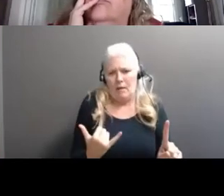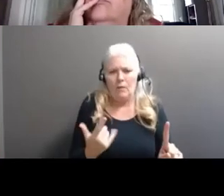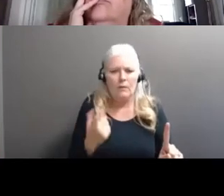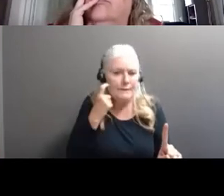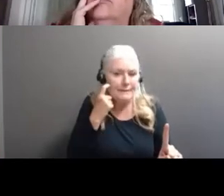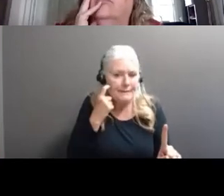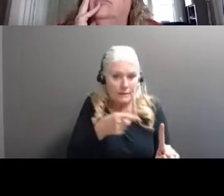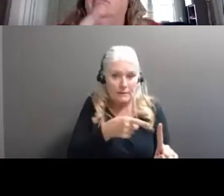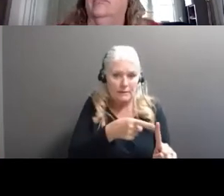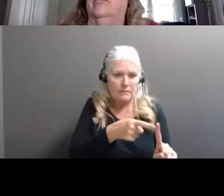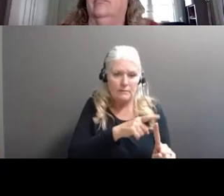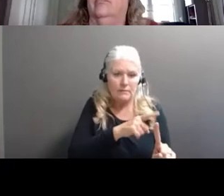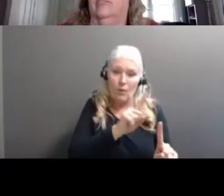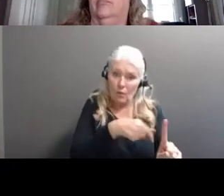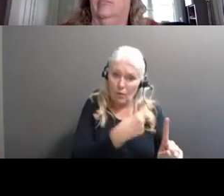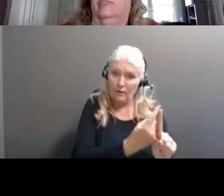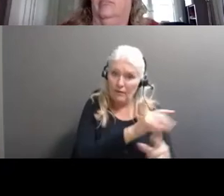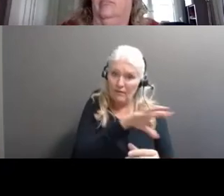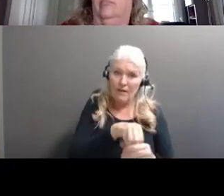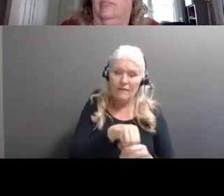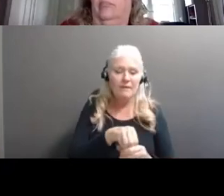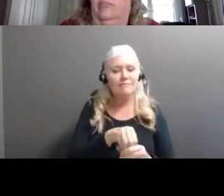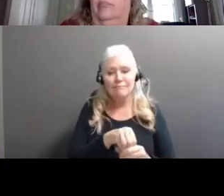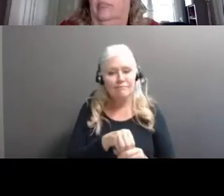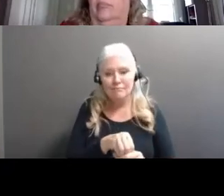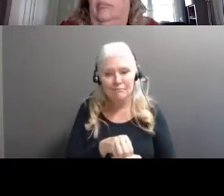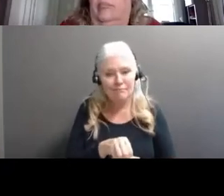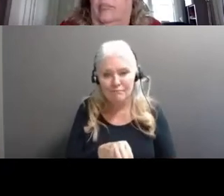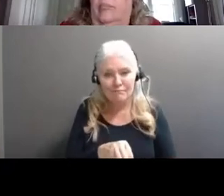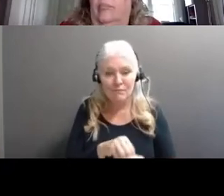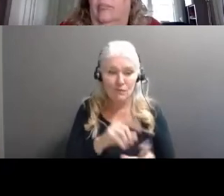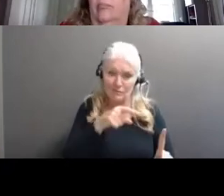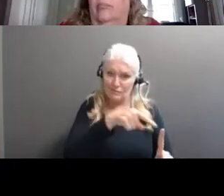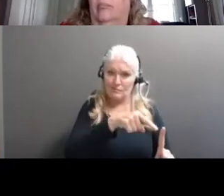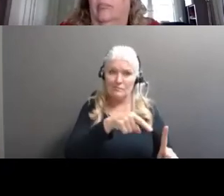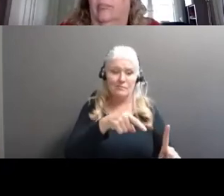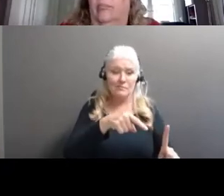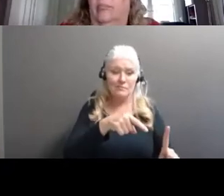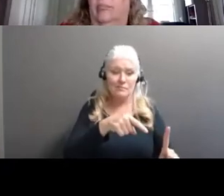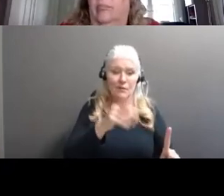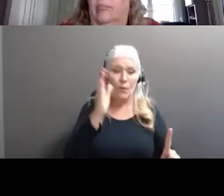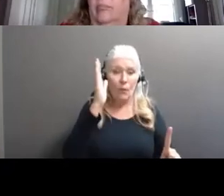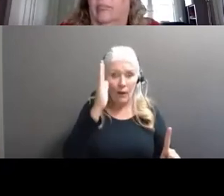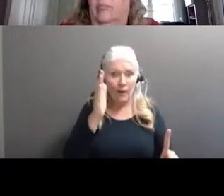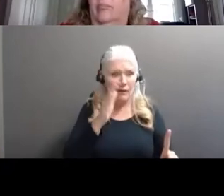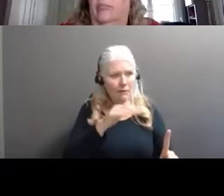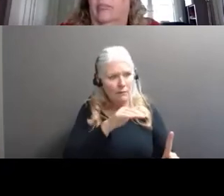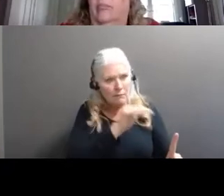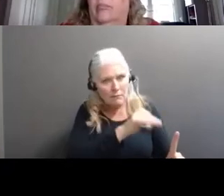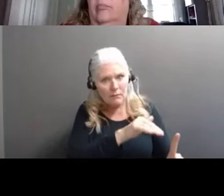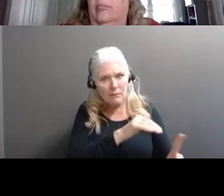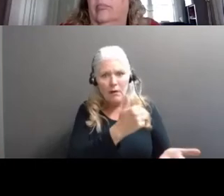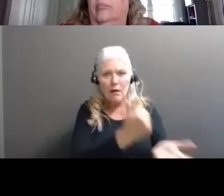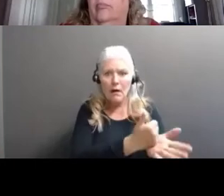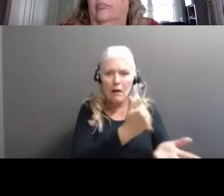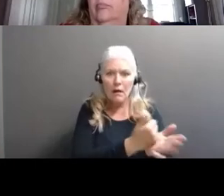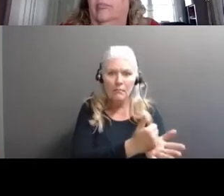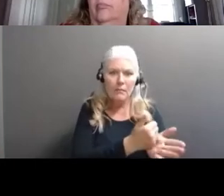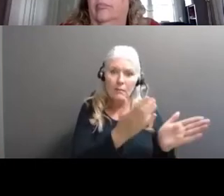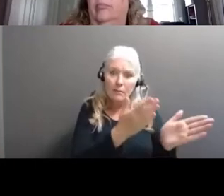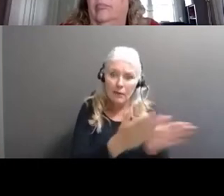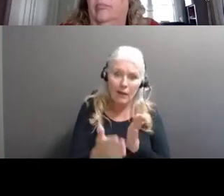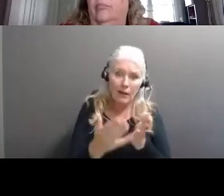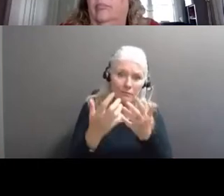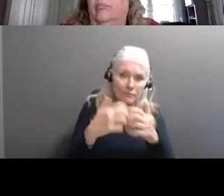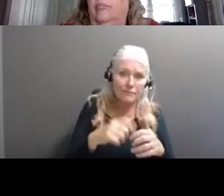because they often are not the people that we're most likely to turn to make a plan for a just way